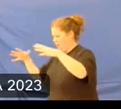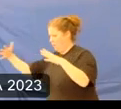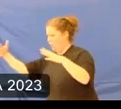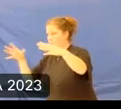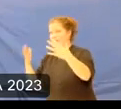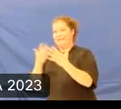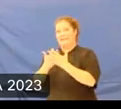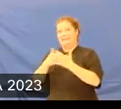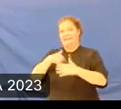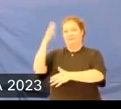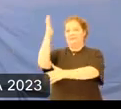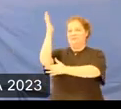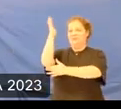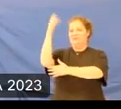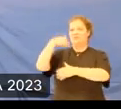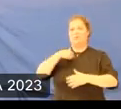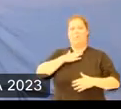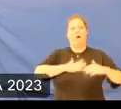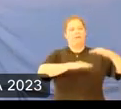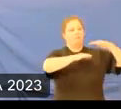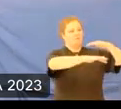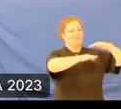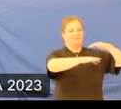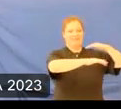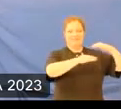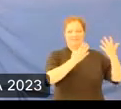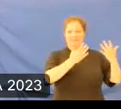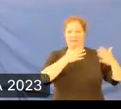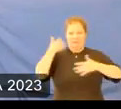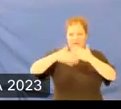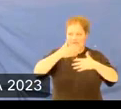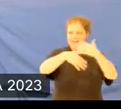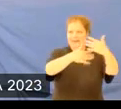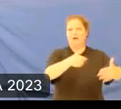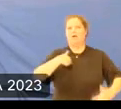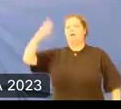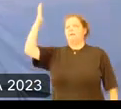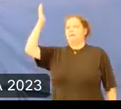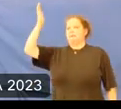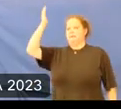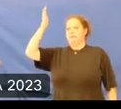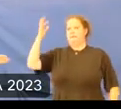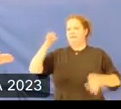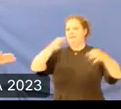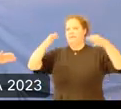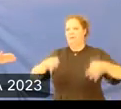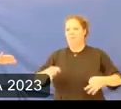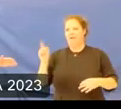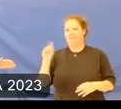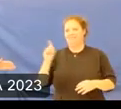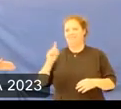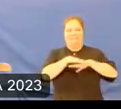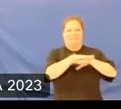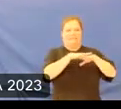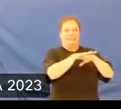through pragmatics. And it will be very informal, and I'm apologizing to the interpreters